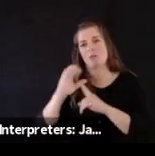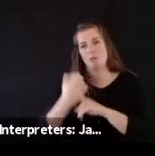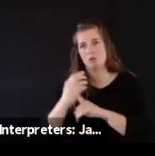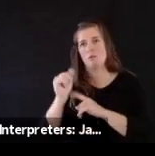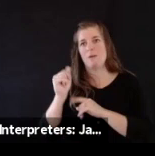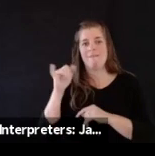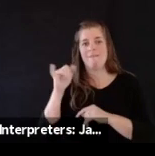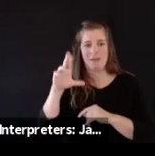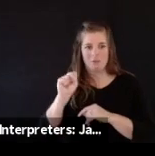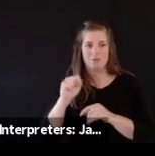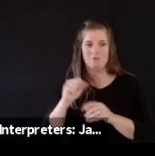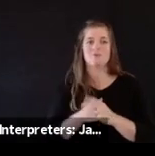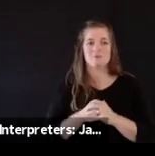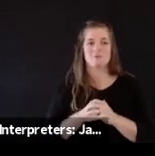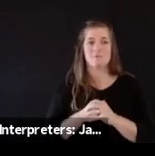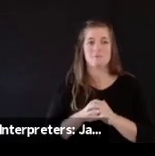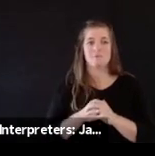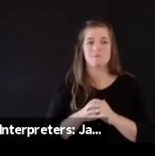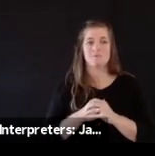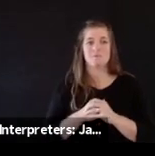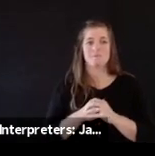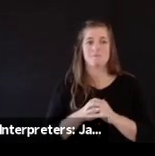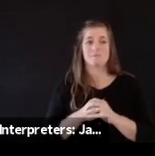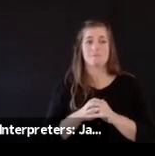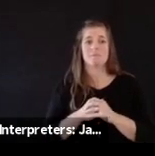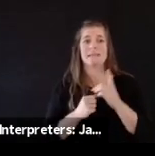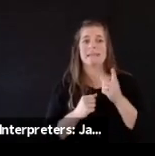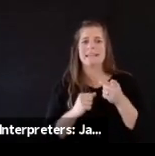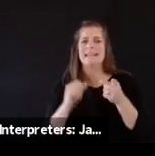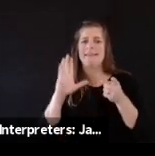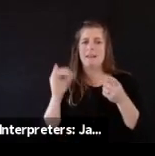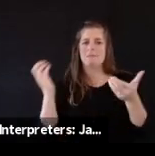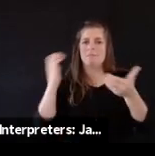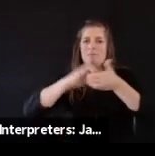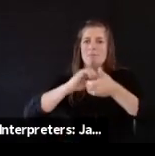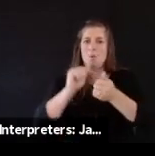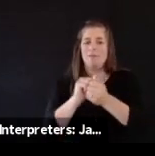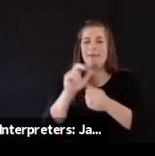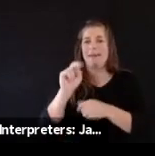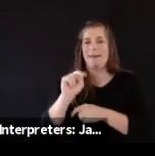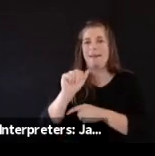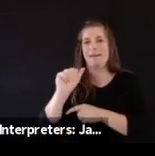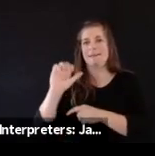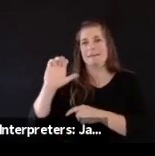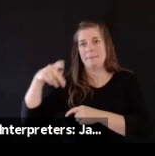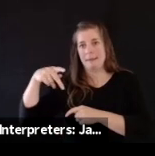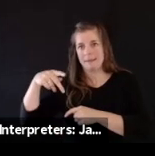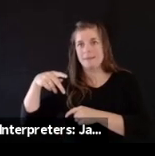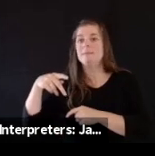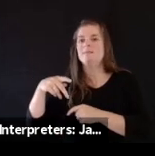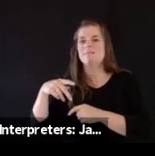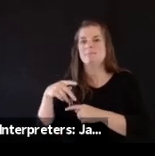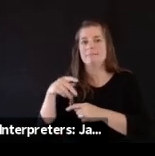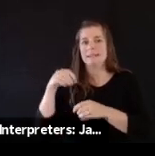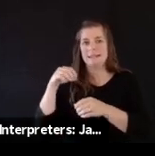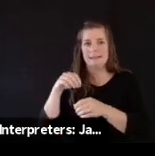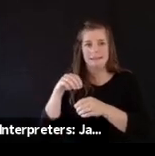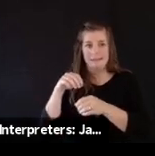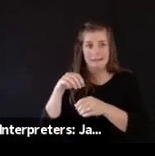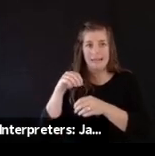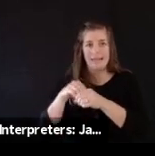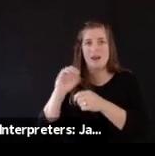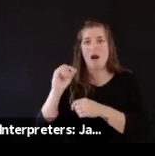Utah. And this was a partnership with the NAACP chapter in Utah, in Ogden. It was